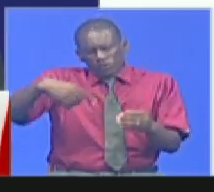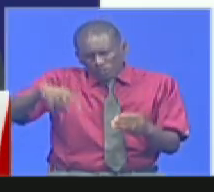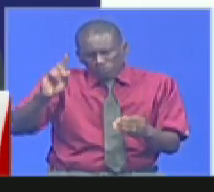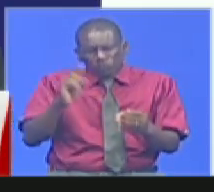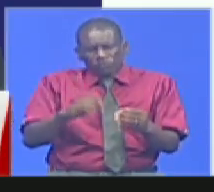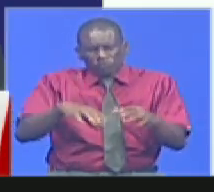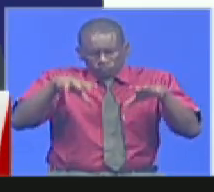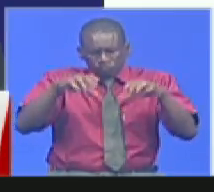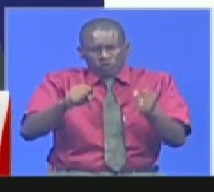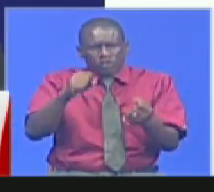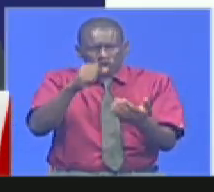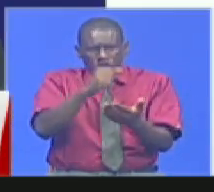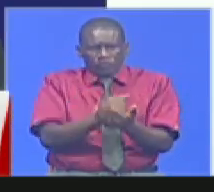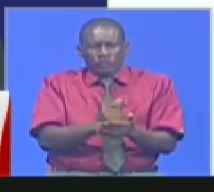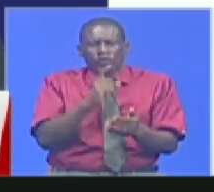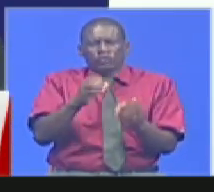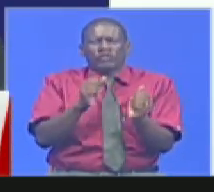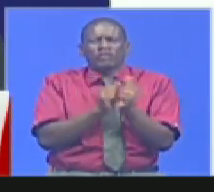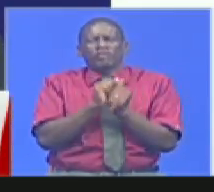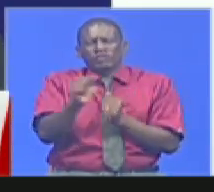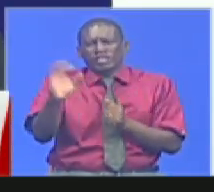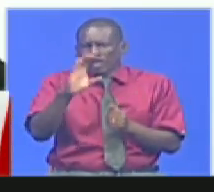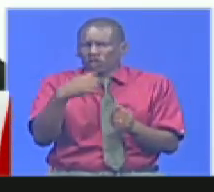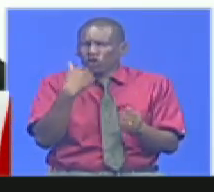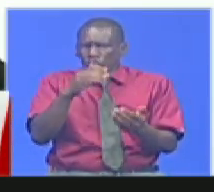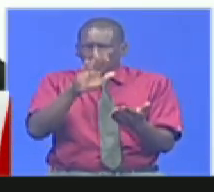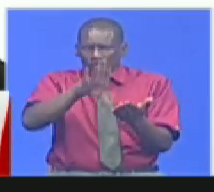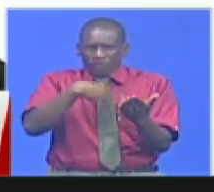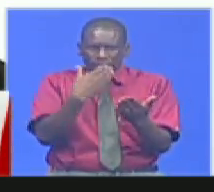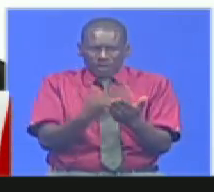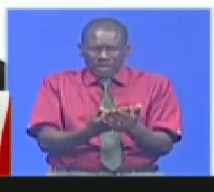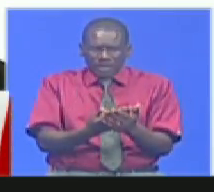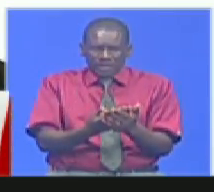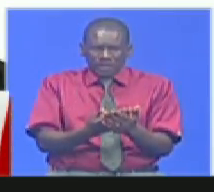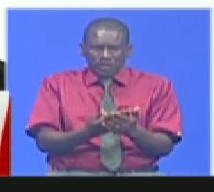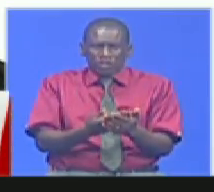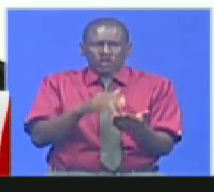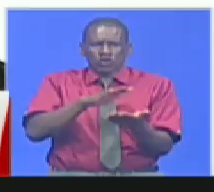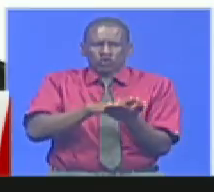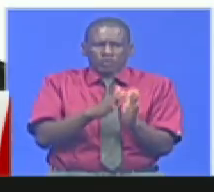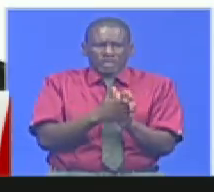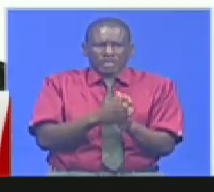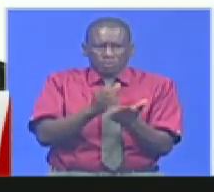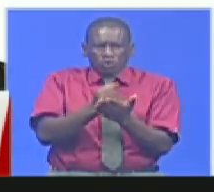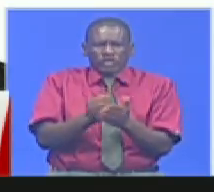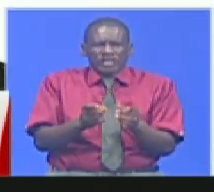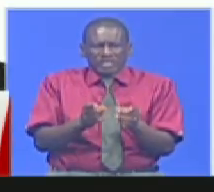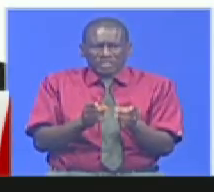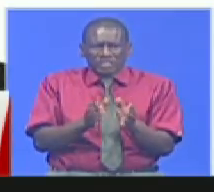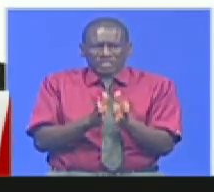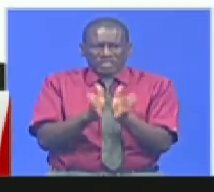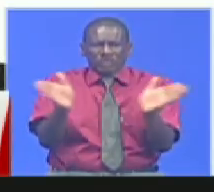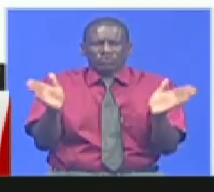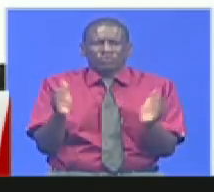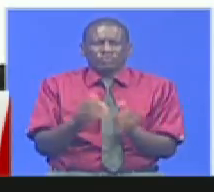office. She's among the 15 candidates who had applied to replace Agnes Odhiambo, whose term came to an end in August.